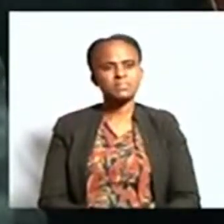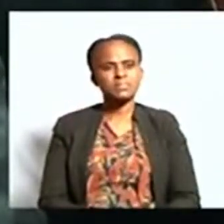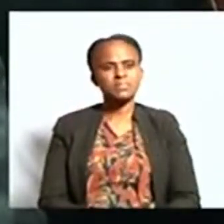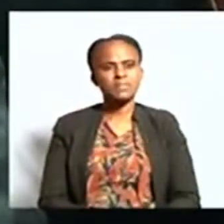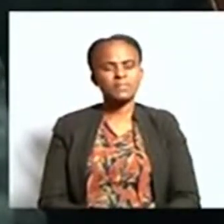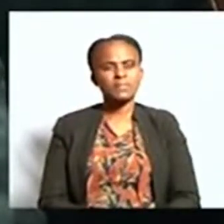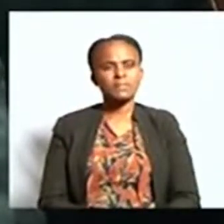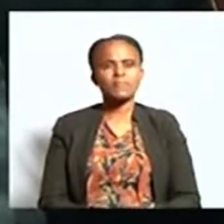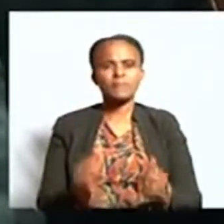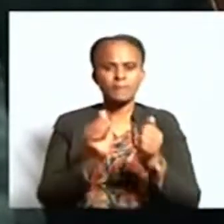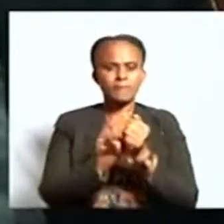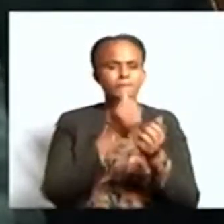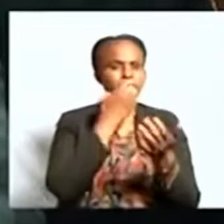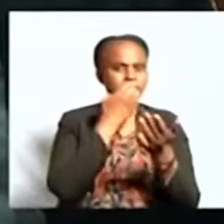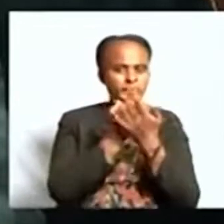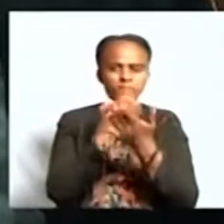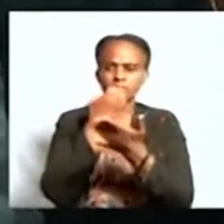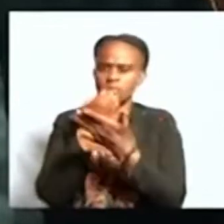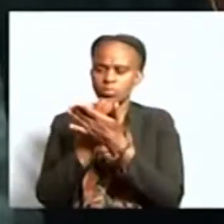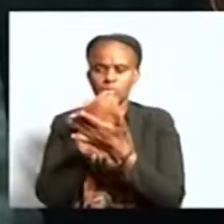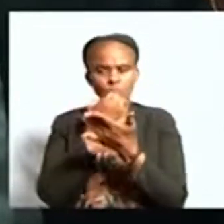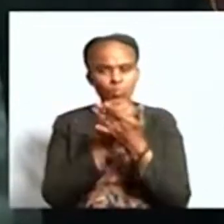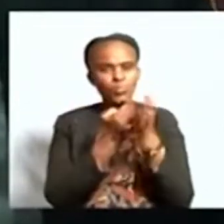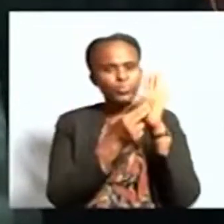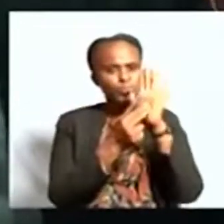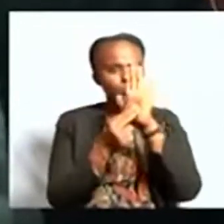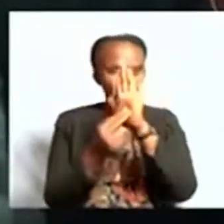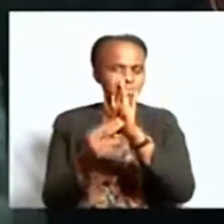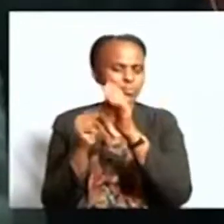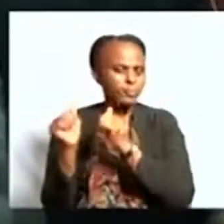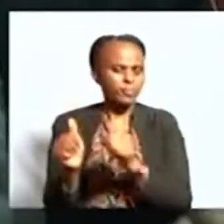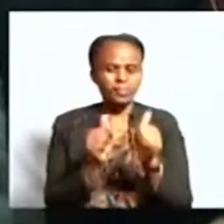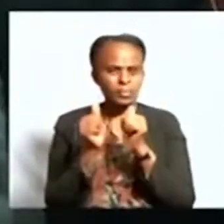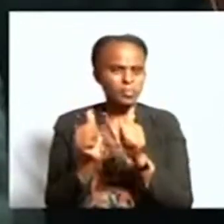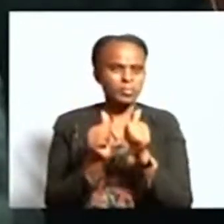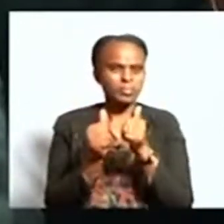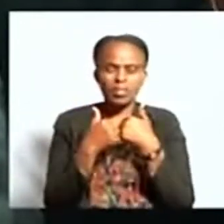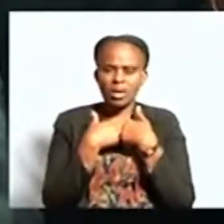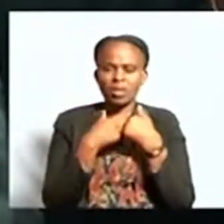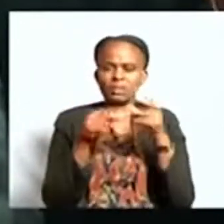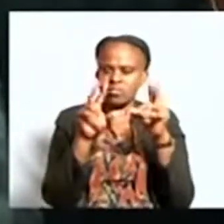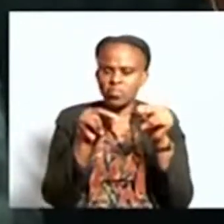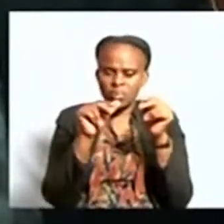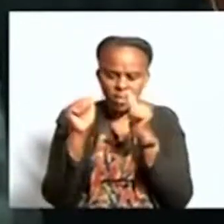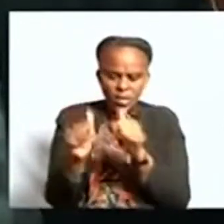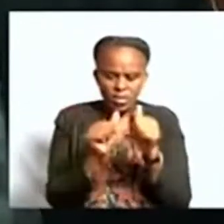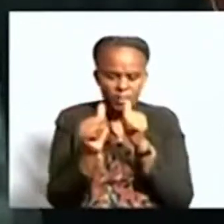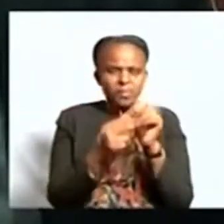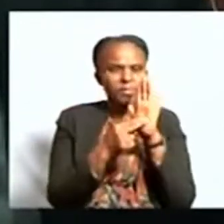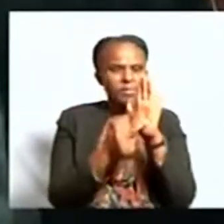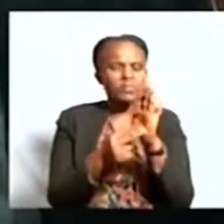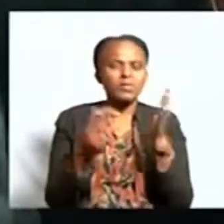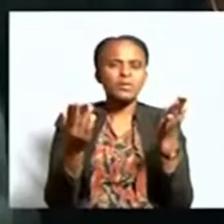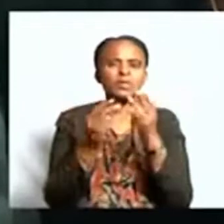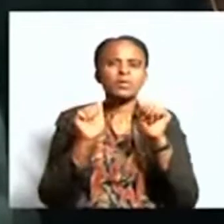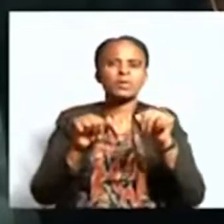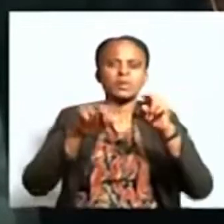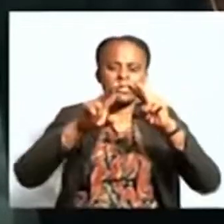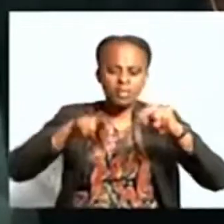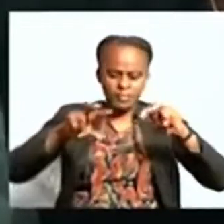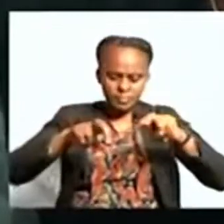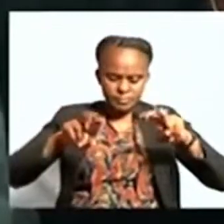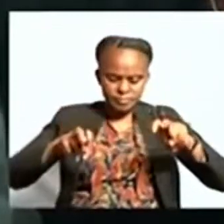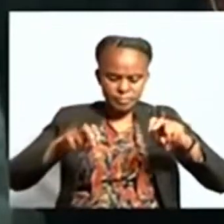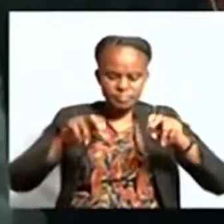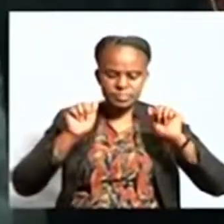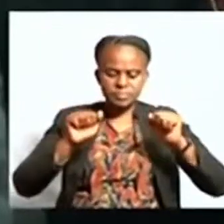the evidence to show the actions taken. There are no actions taken here. If you scrutinize critically, you